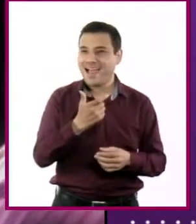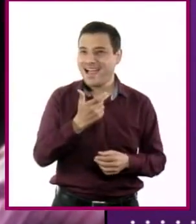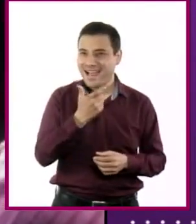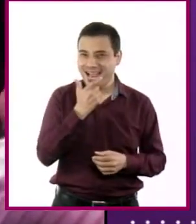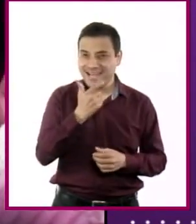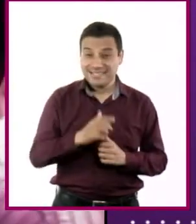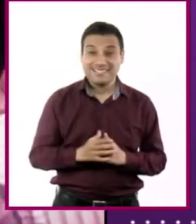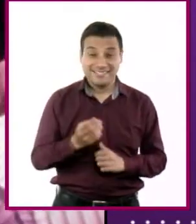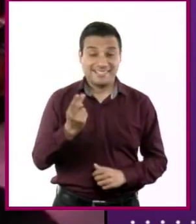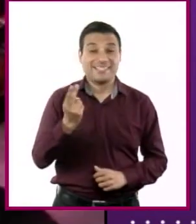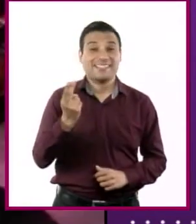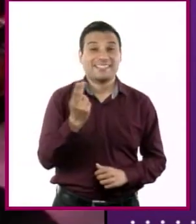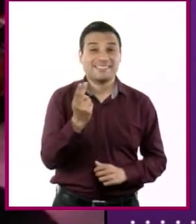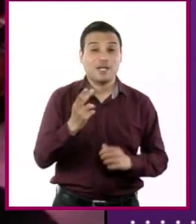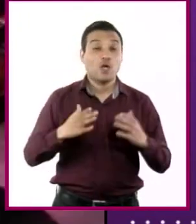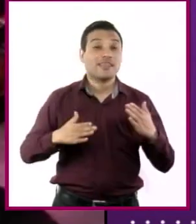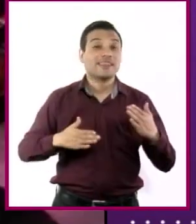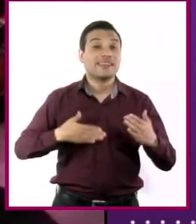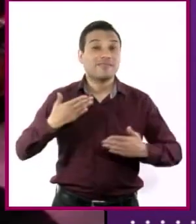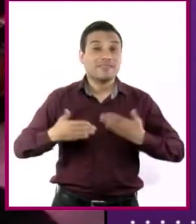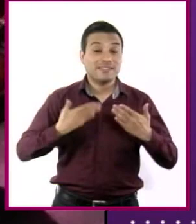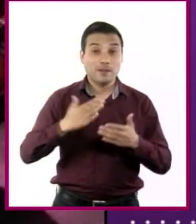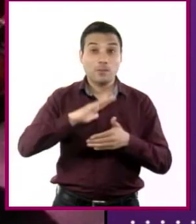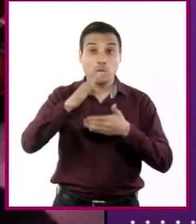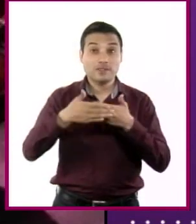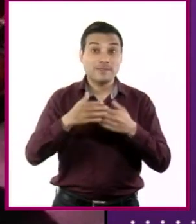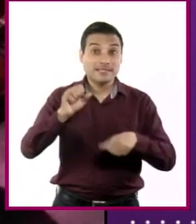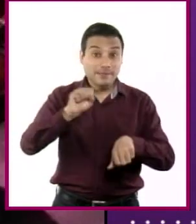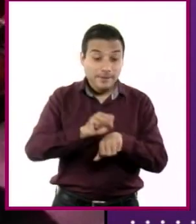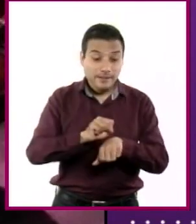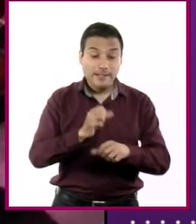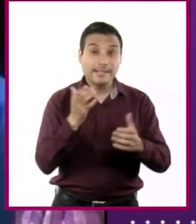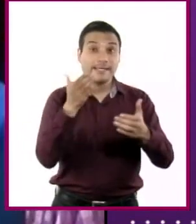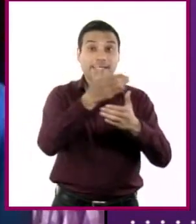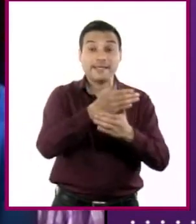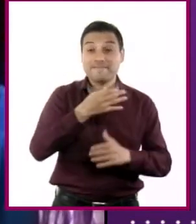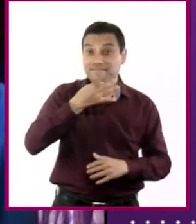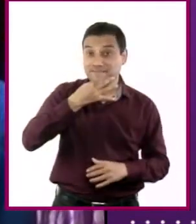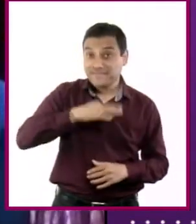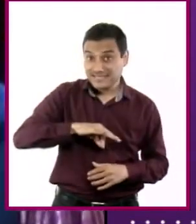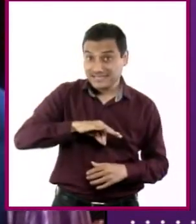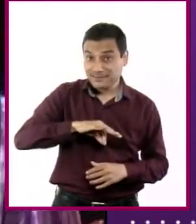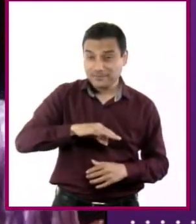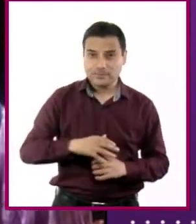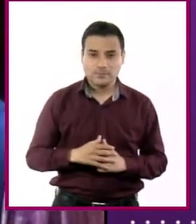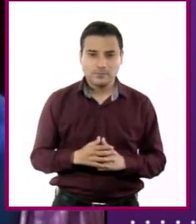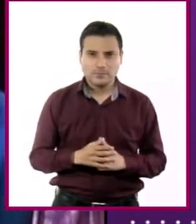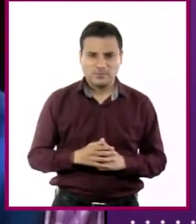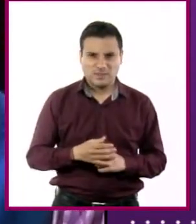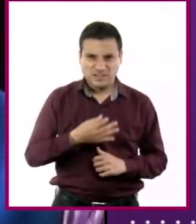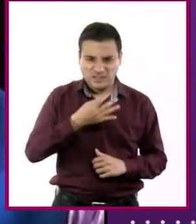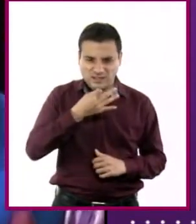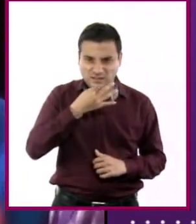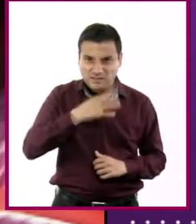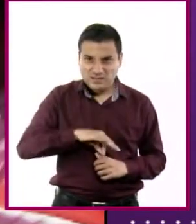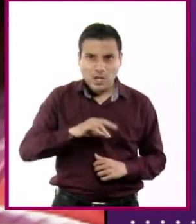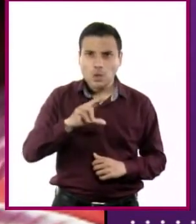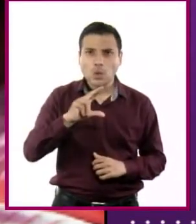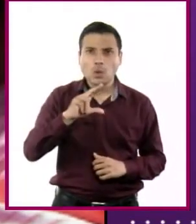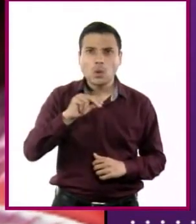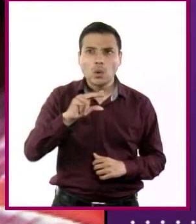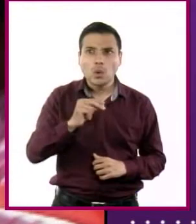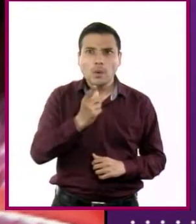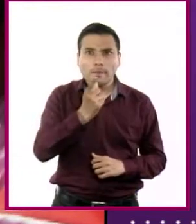Have fun! Next week, you will go to a party. But next week, we're going to meet the police